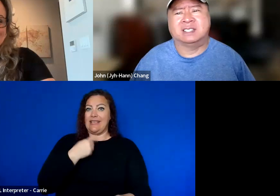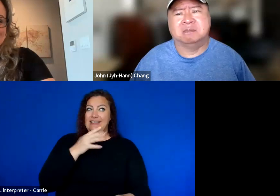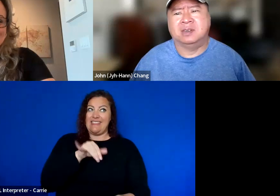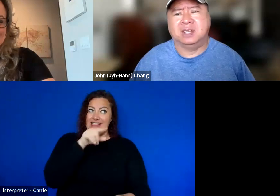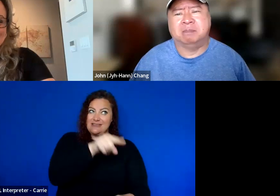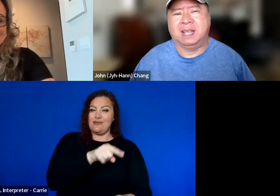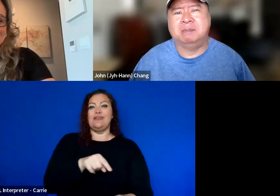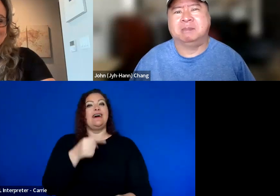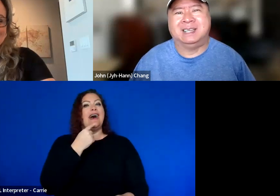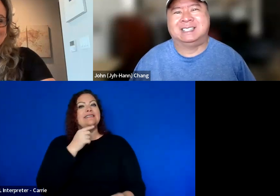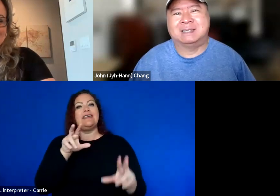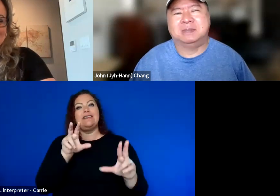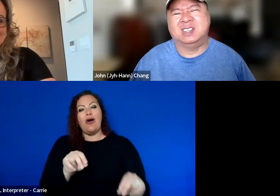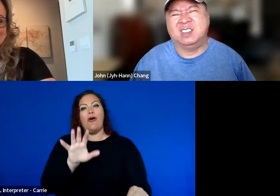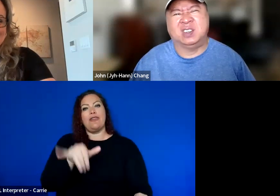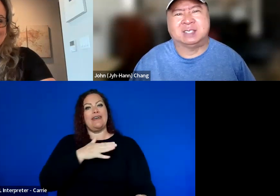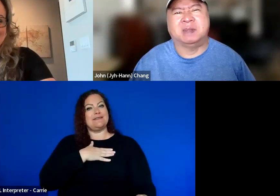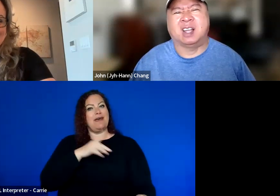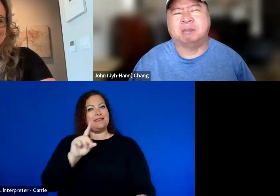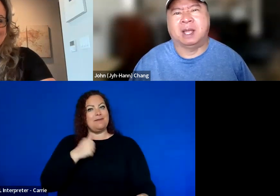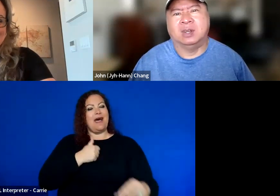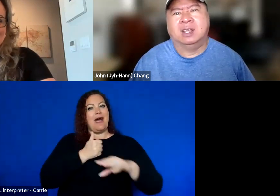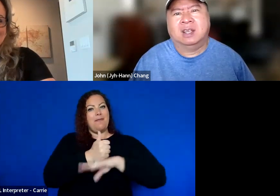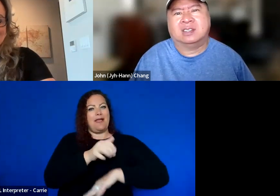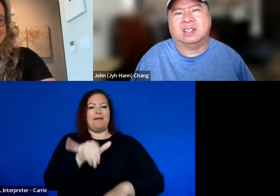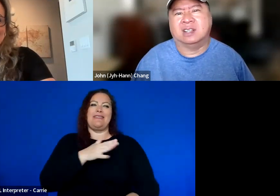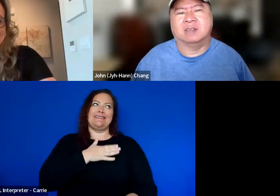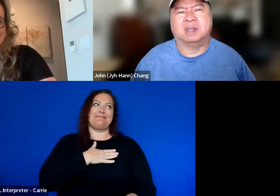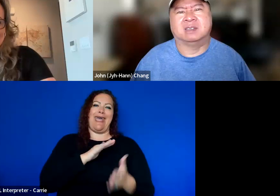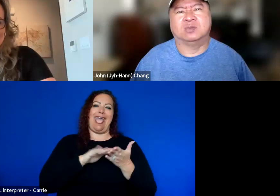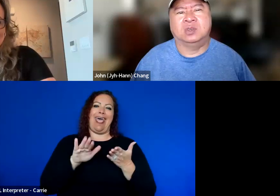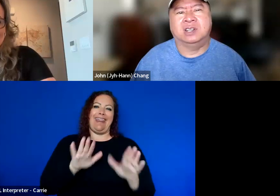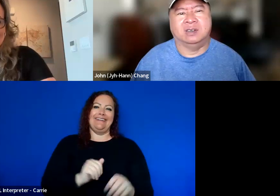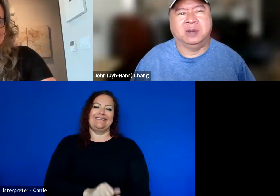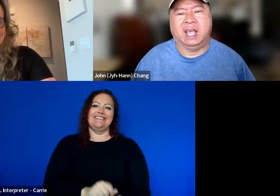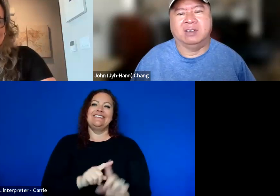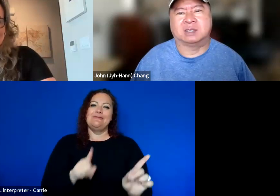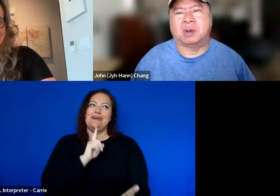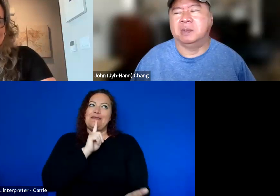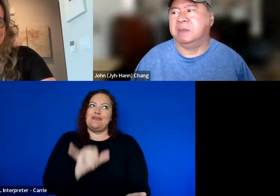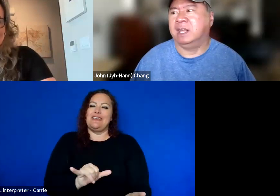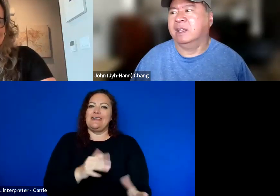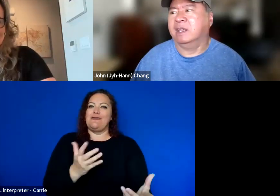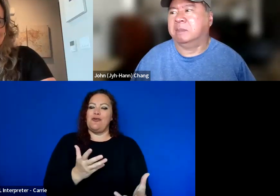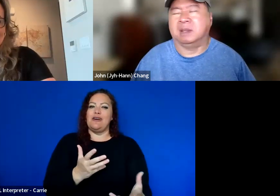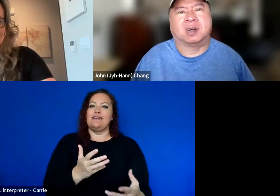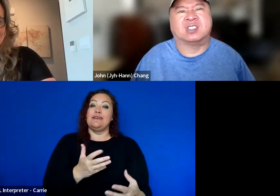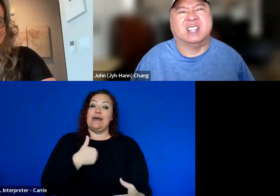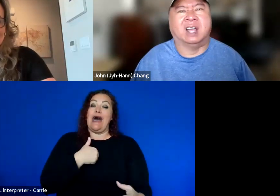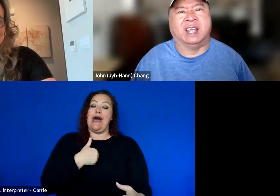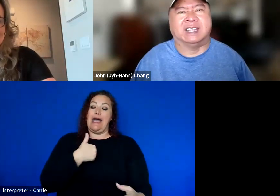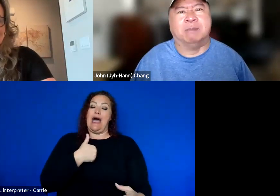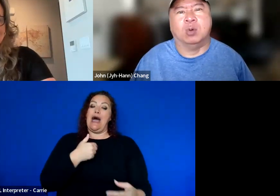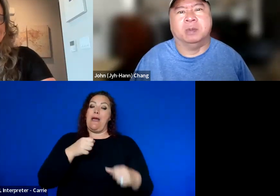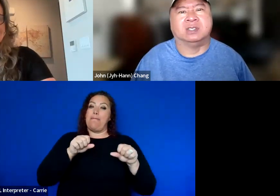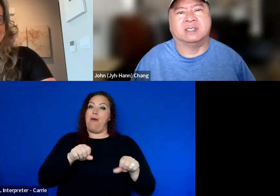my disability. I'm blaming my disability, even though that's my cop out. And really, the reality is probably me and my